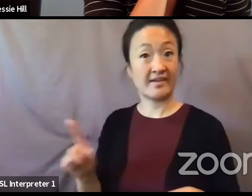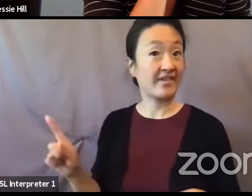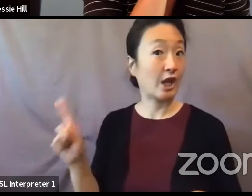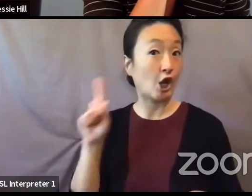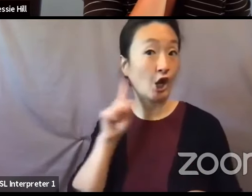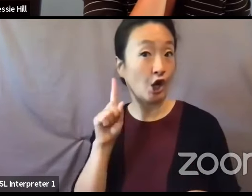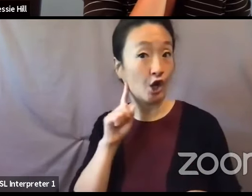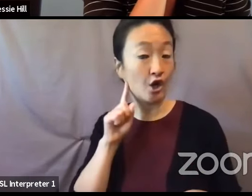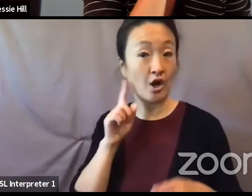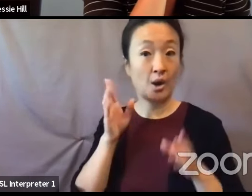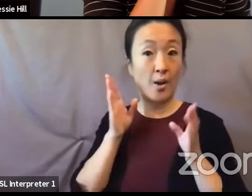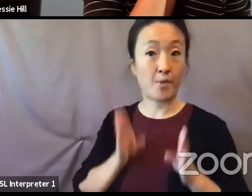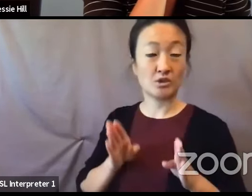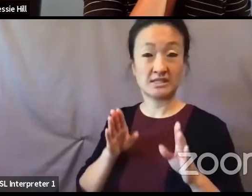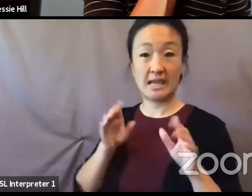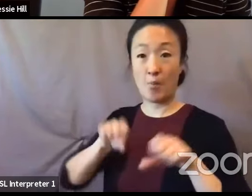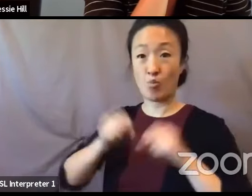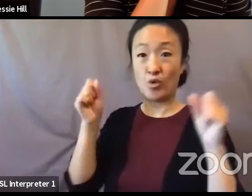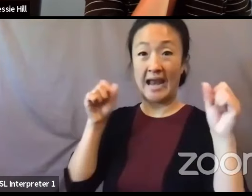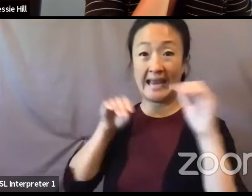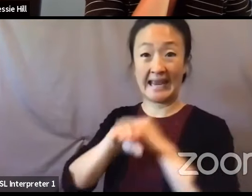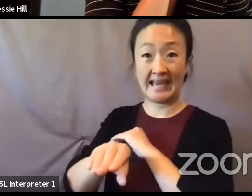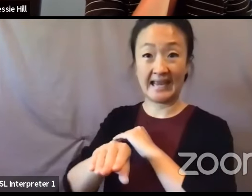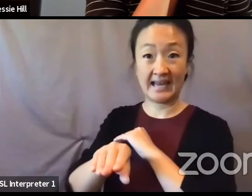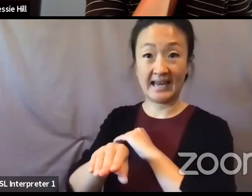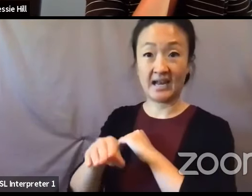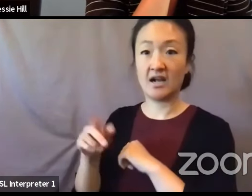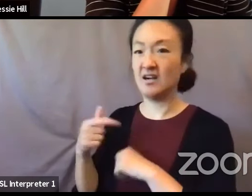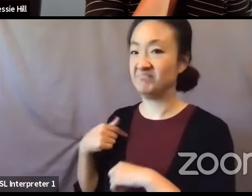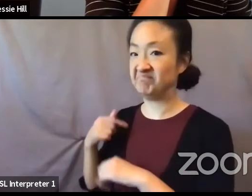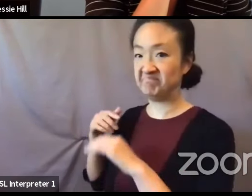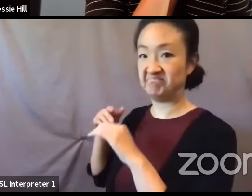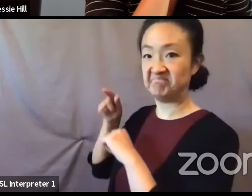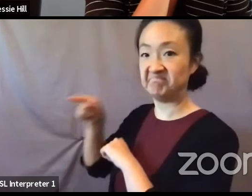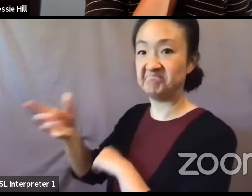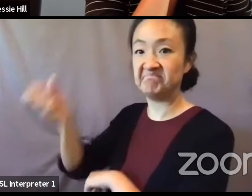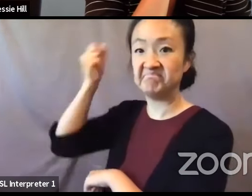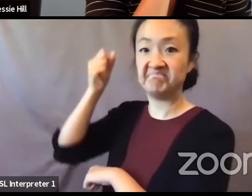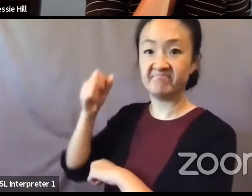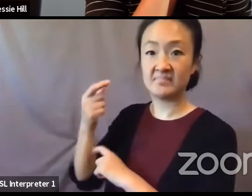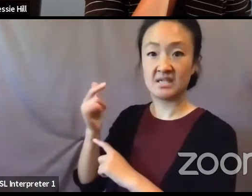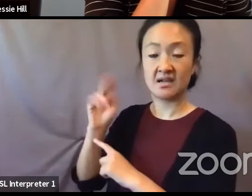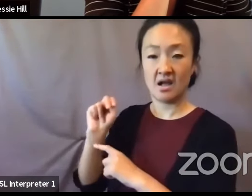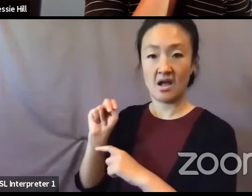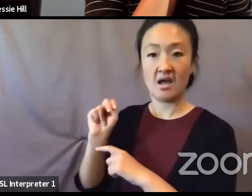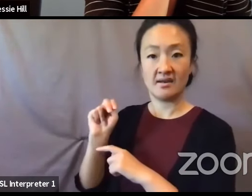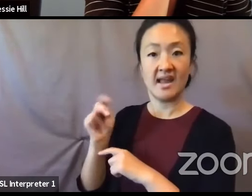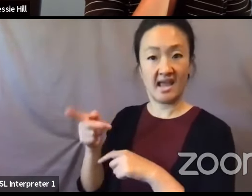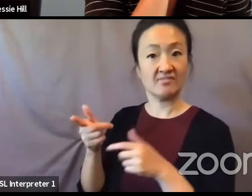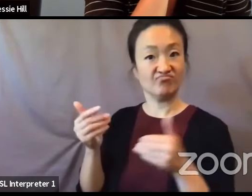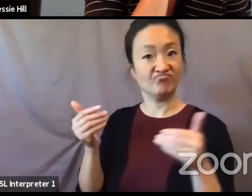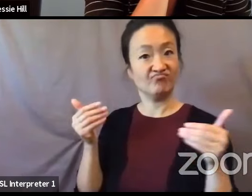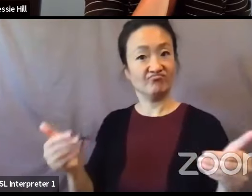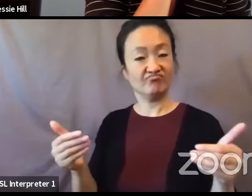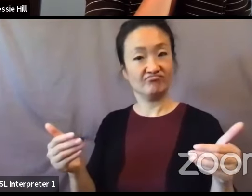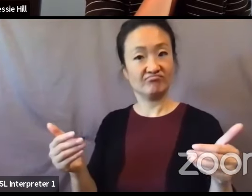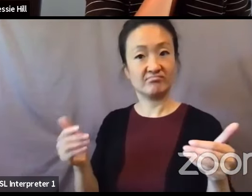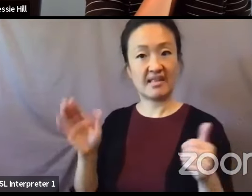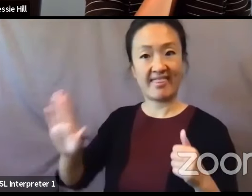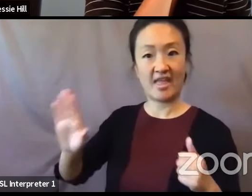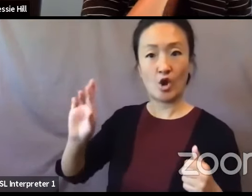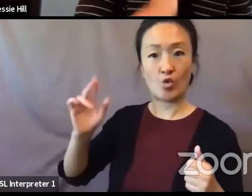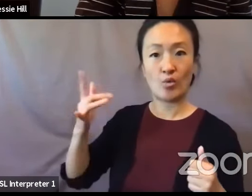house, which is to grab their gun and to engage in their right to protect themselves.